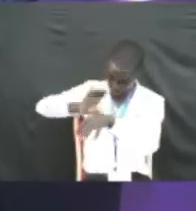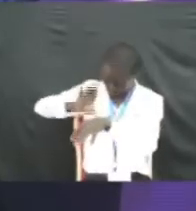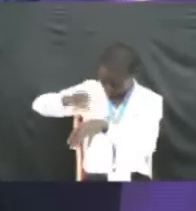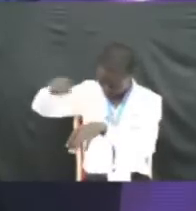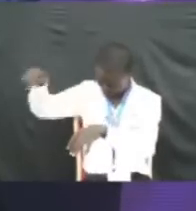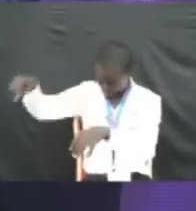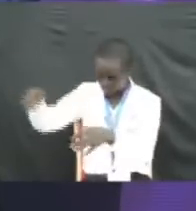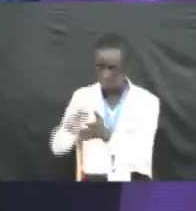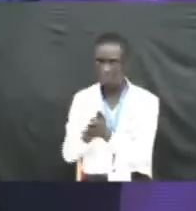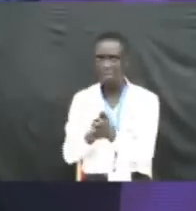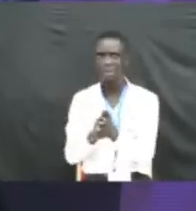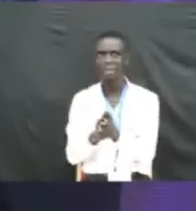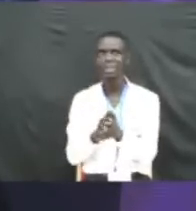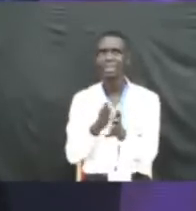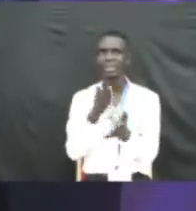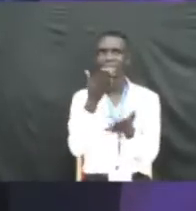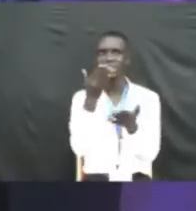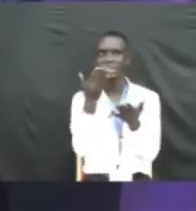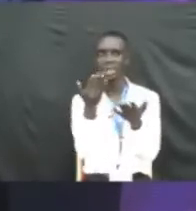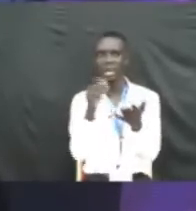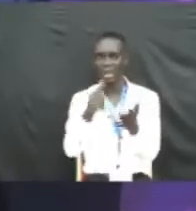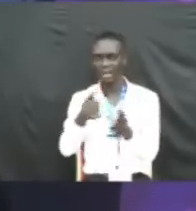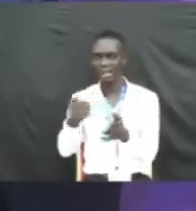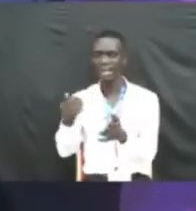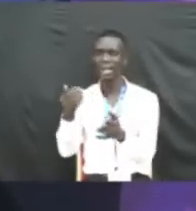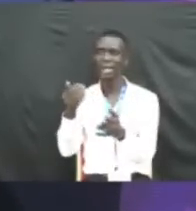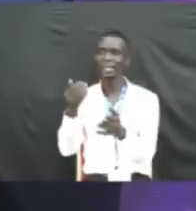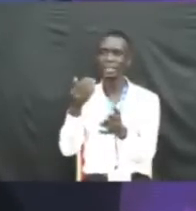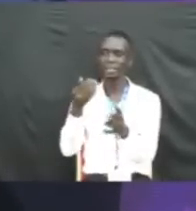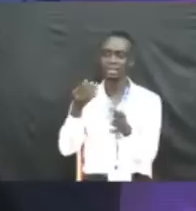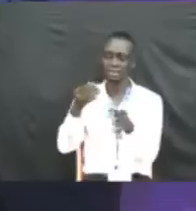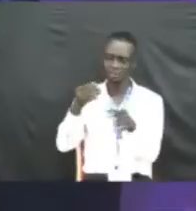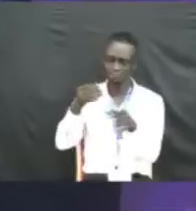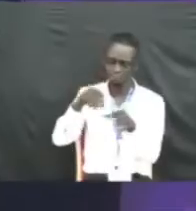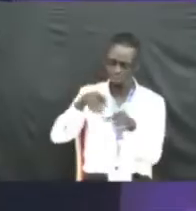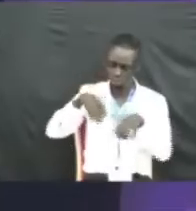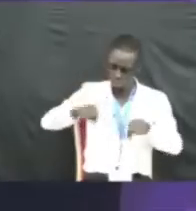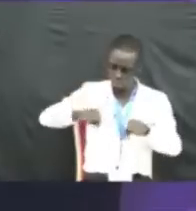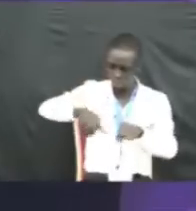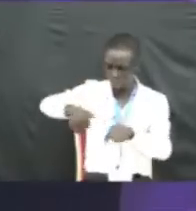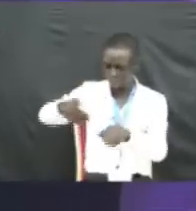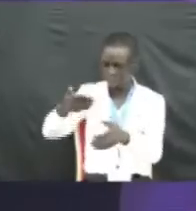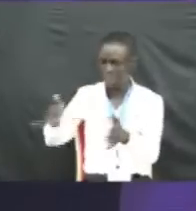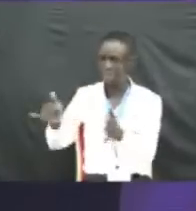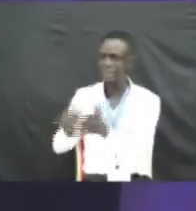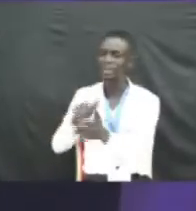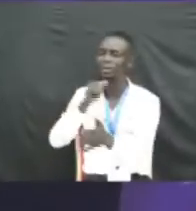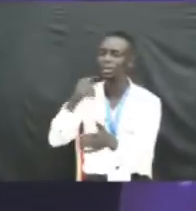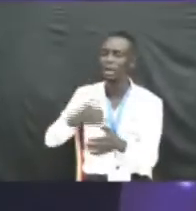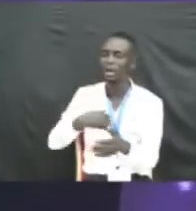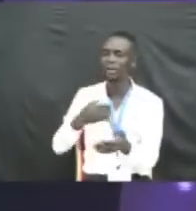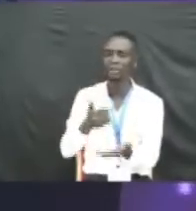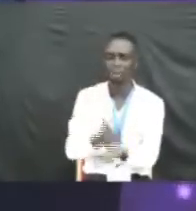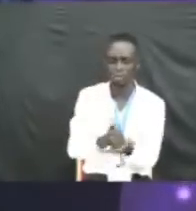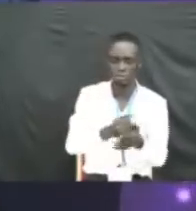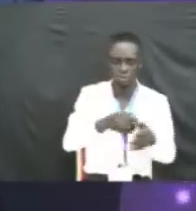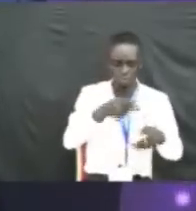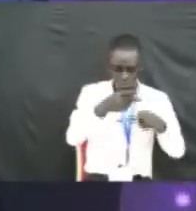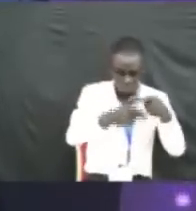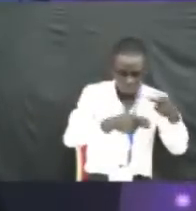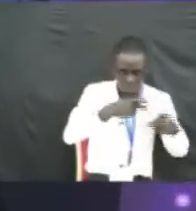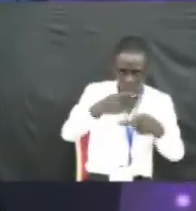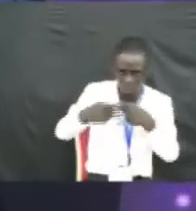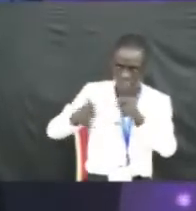The absence of means of transport such as motorcycles for easy visitation of local assemblies in the